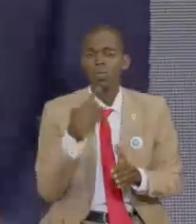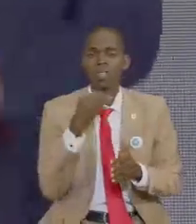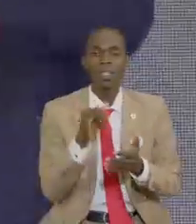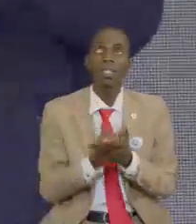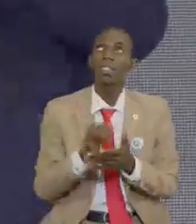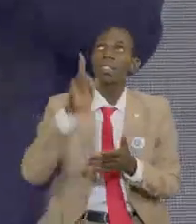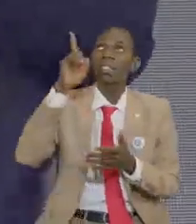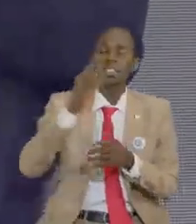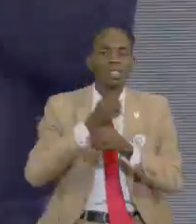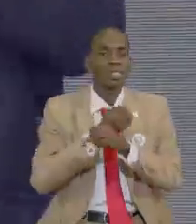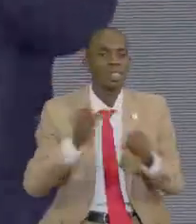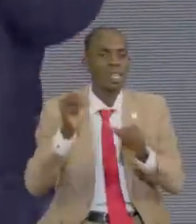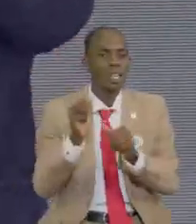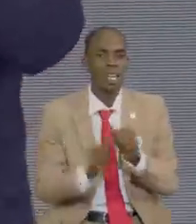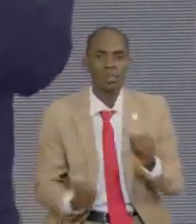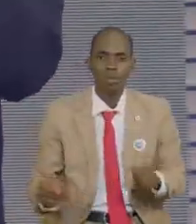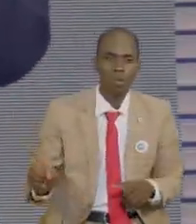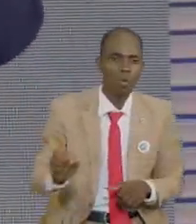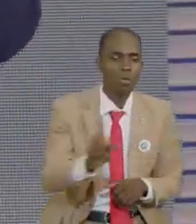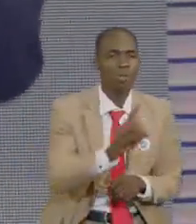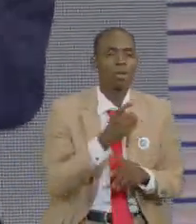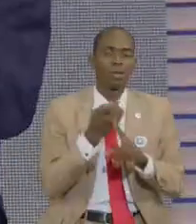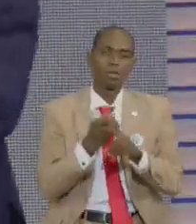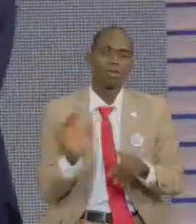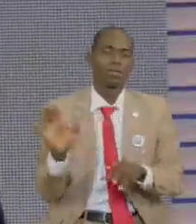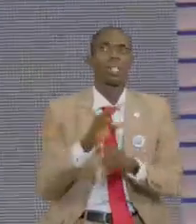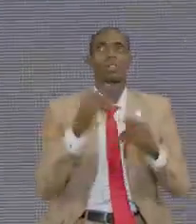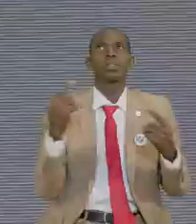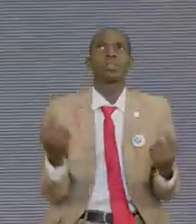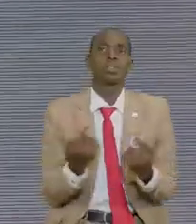every one of them from their sins.